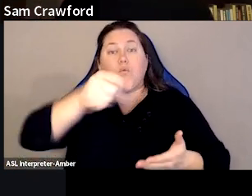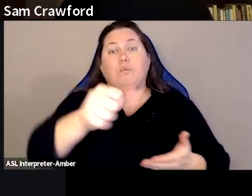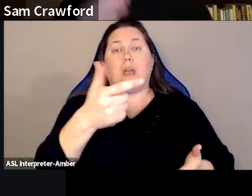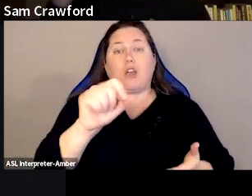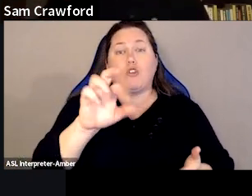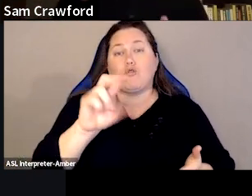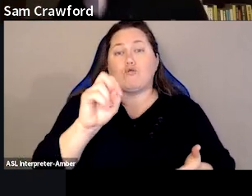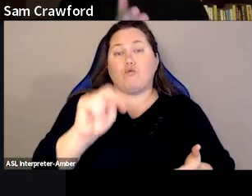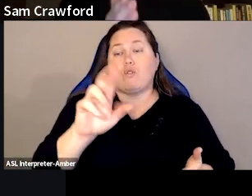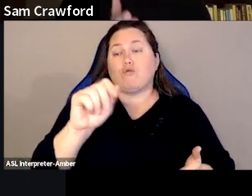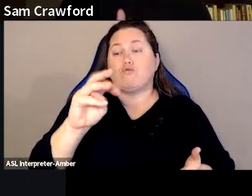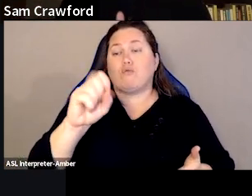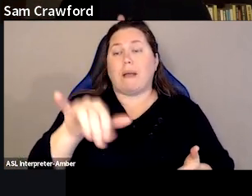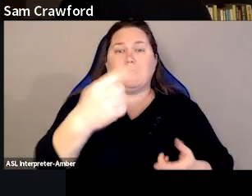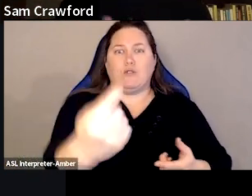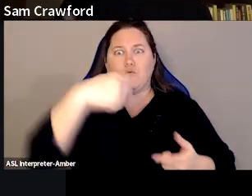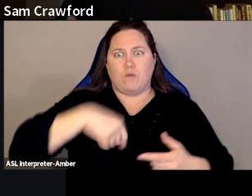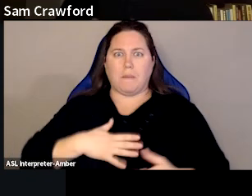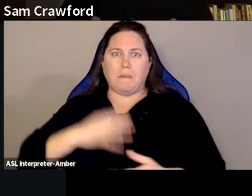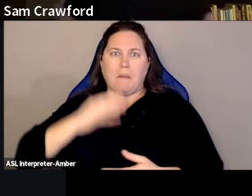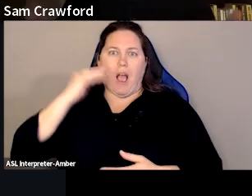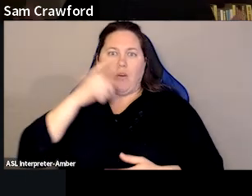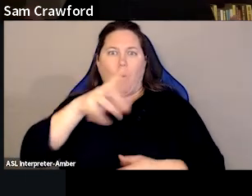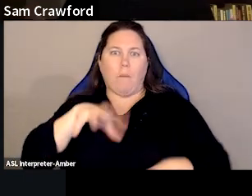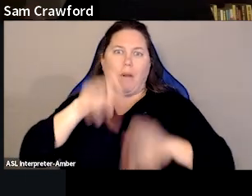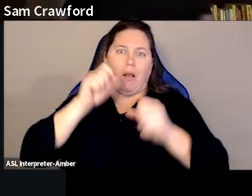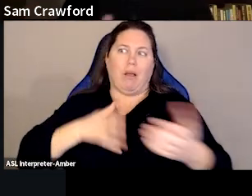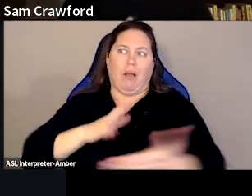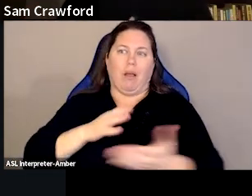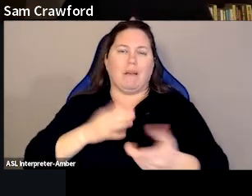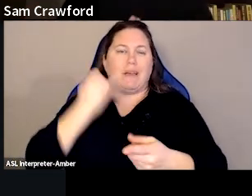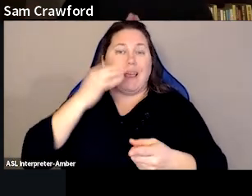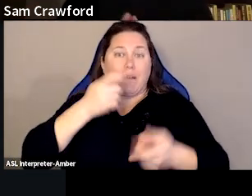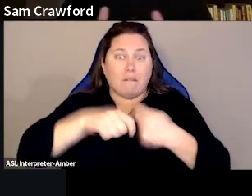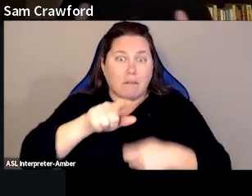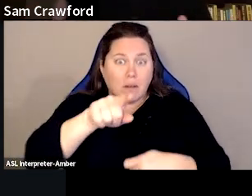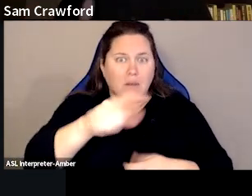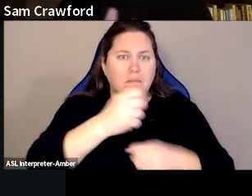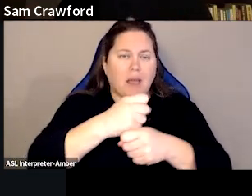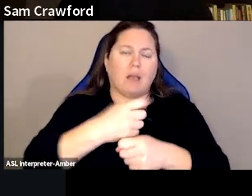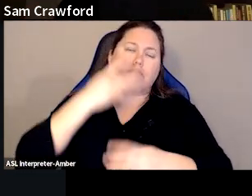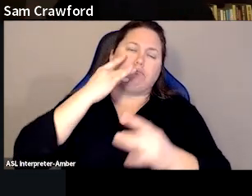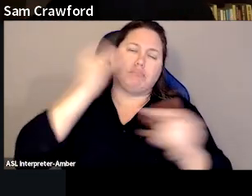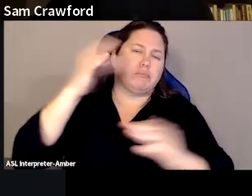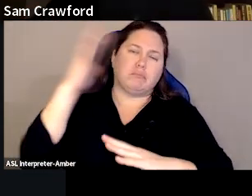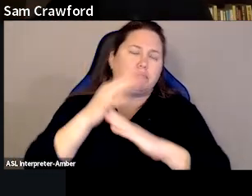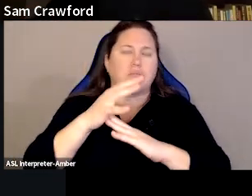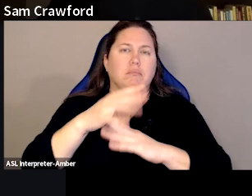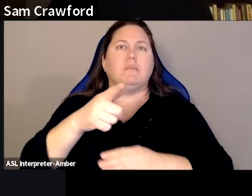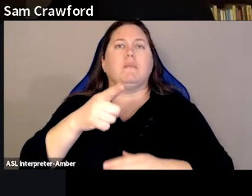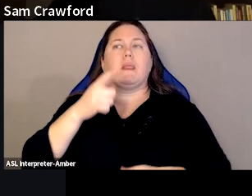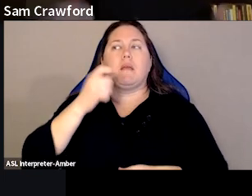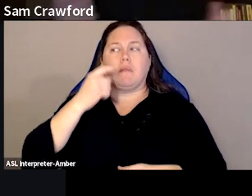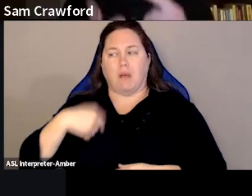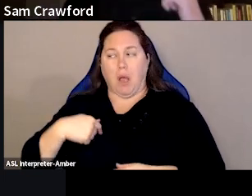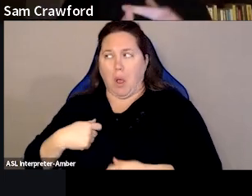take, but if he made it, of course, it's probably going to be better. But what's stopping you from going it alone?